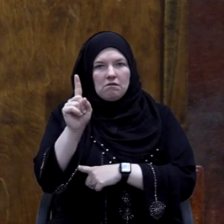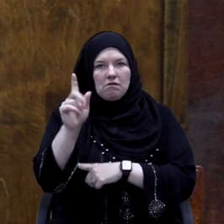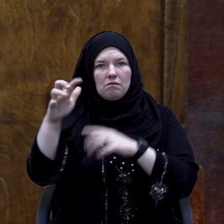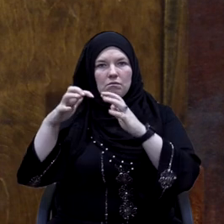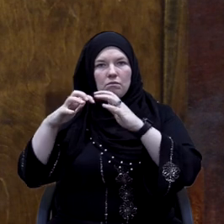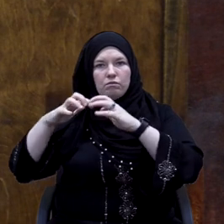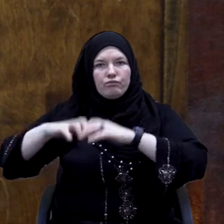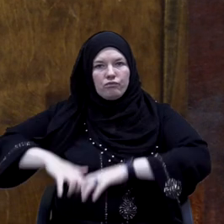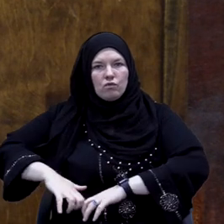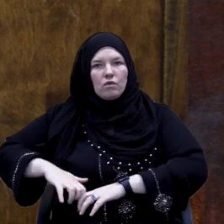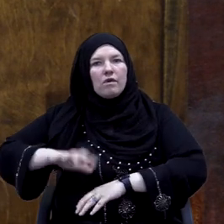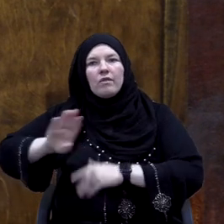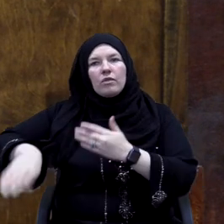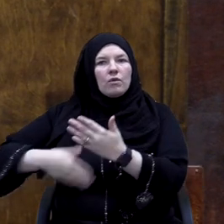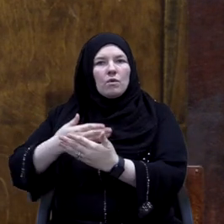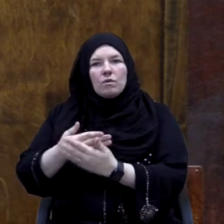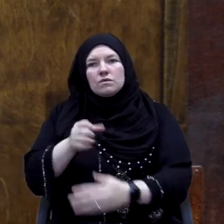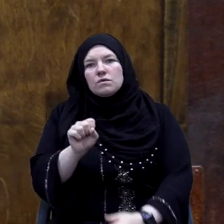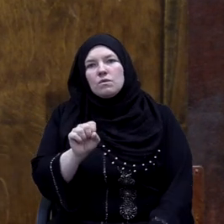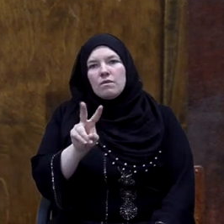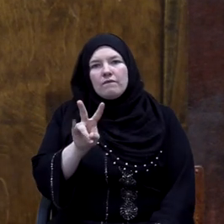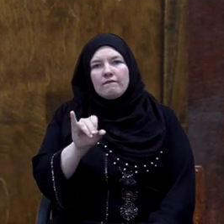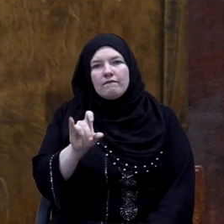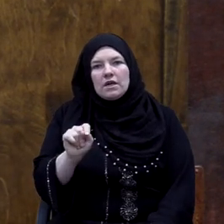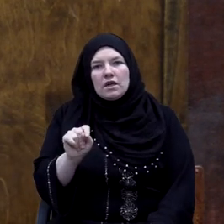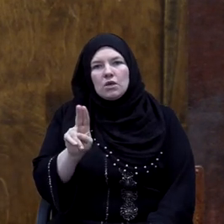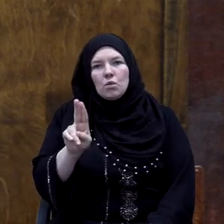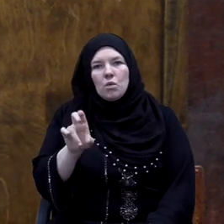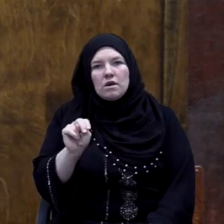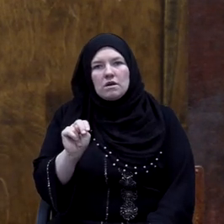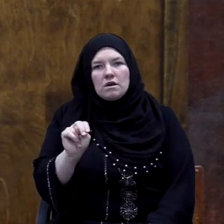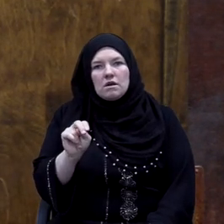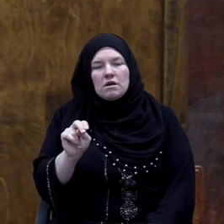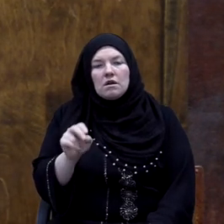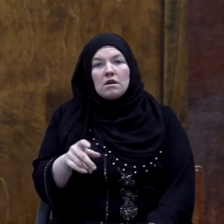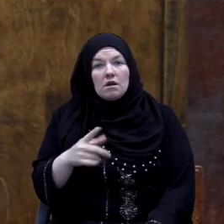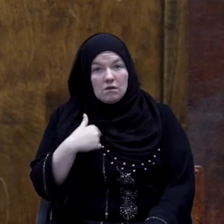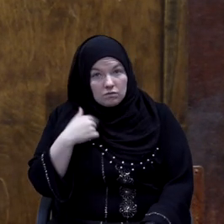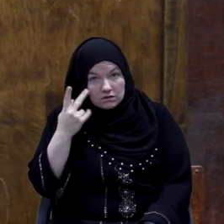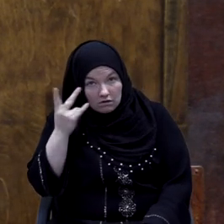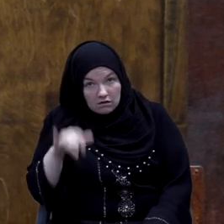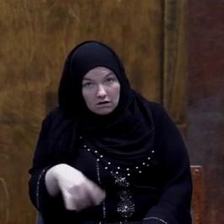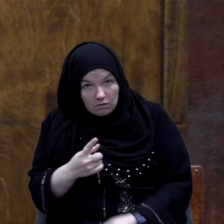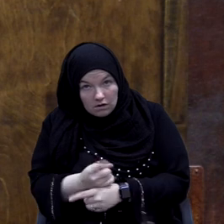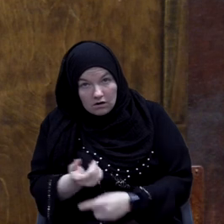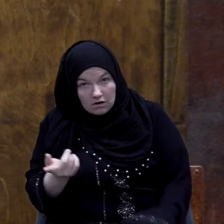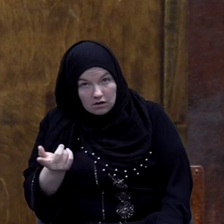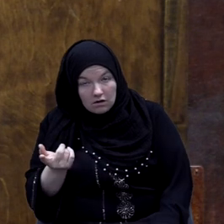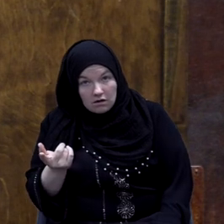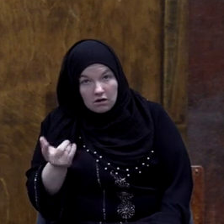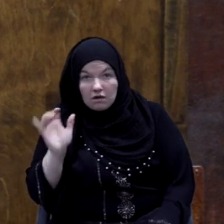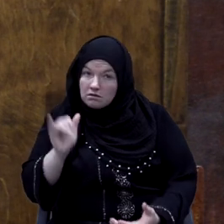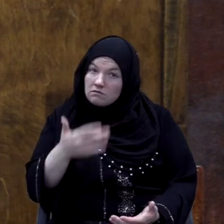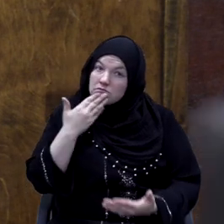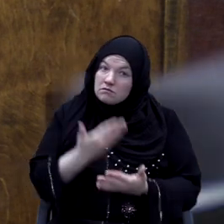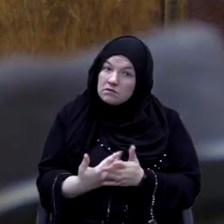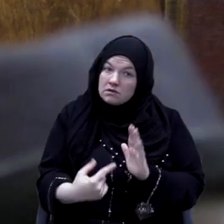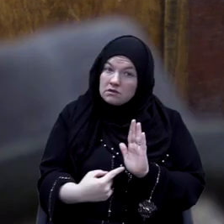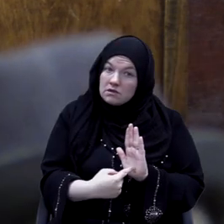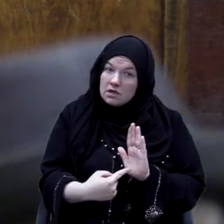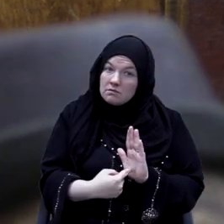down the entirety of the Soviet Union. Have we not seen this? Isn't this a good